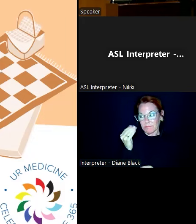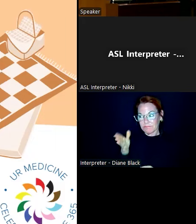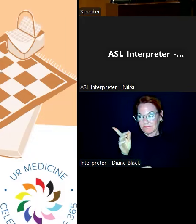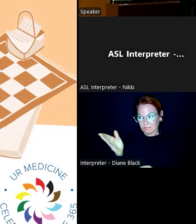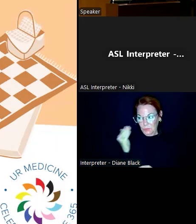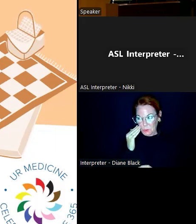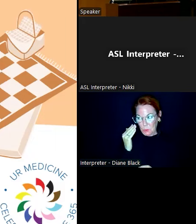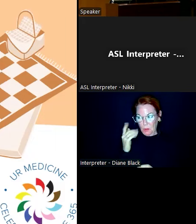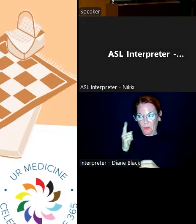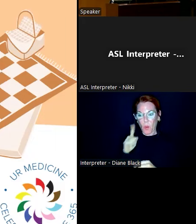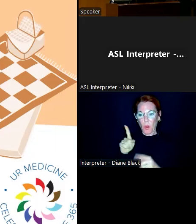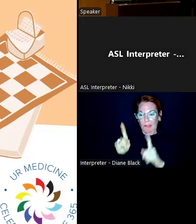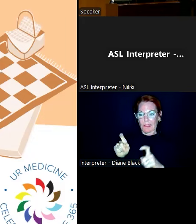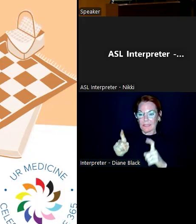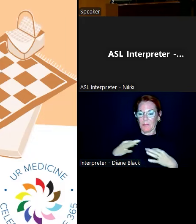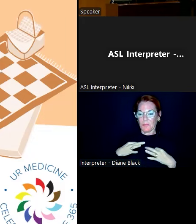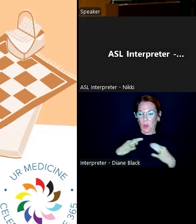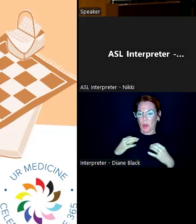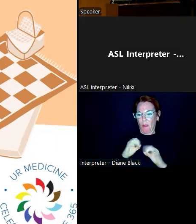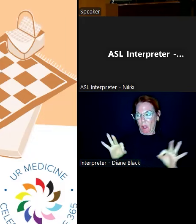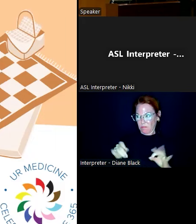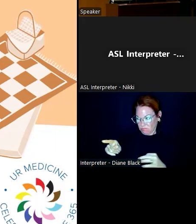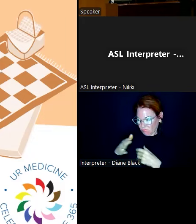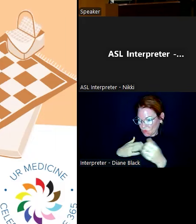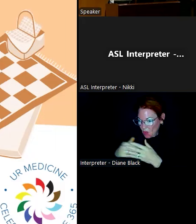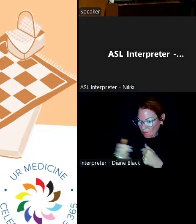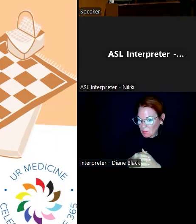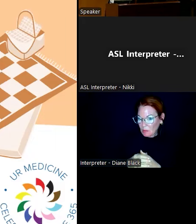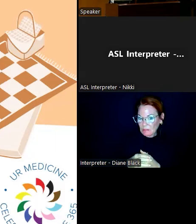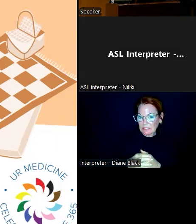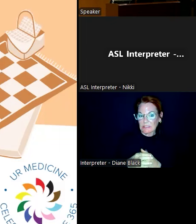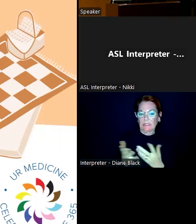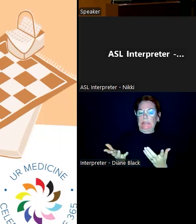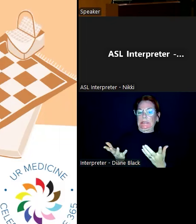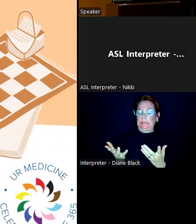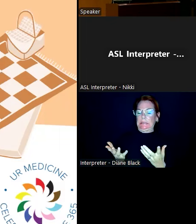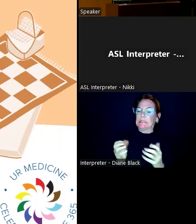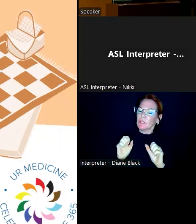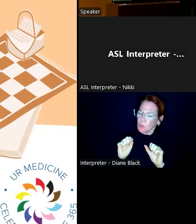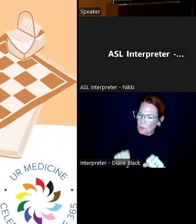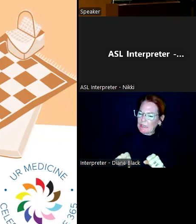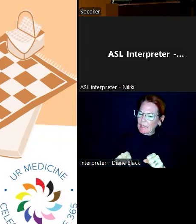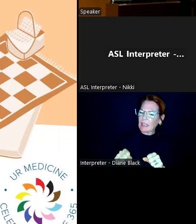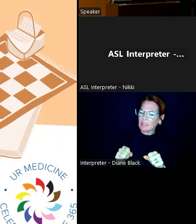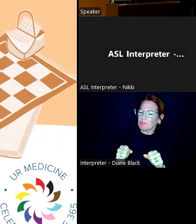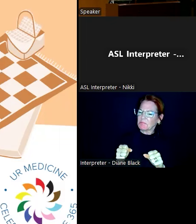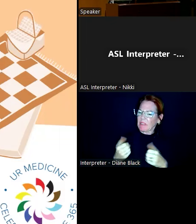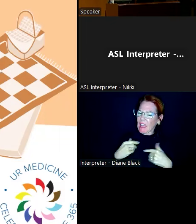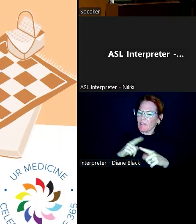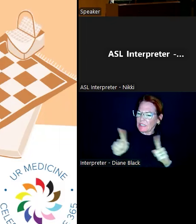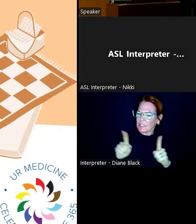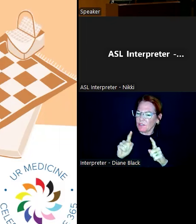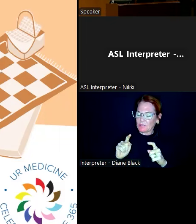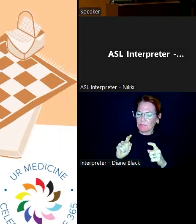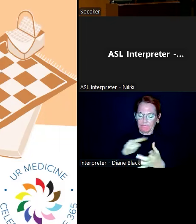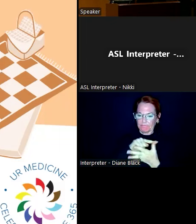comfortable with that? You can take your own hoodie instead of the creepy gown, I promise. Like, there's different things we can do to problem solve with individuals to give them more